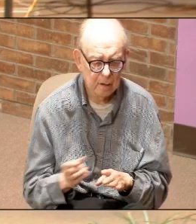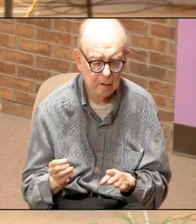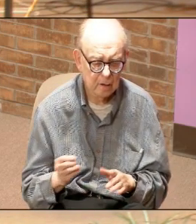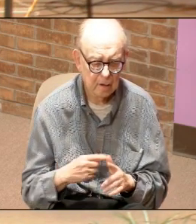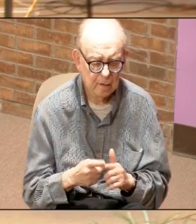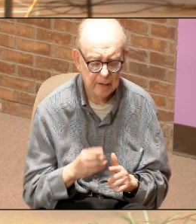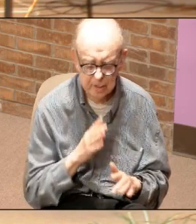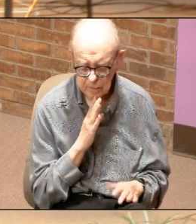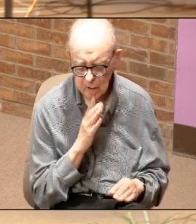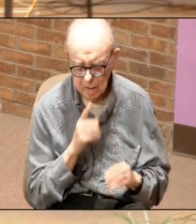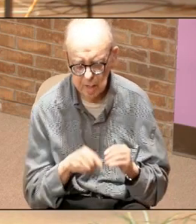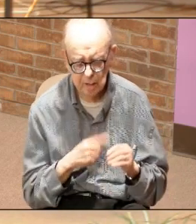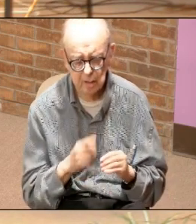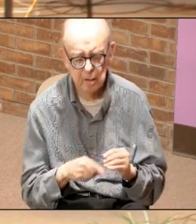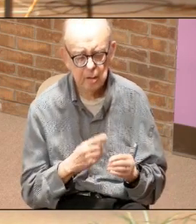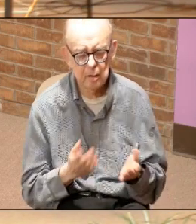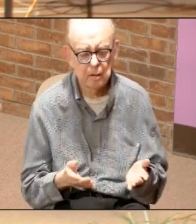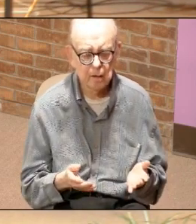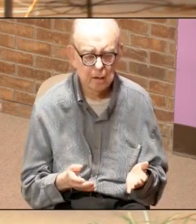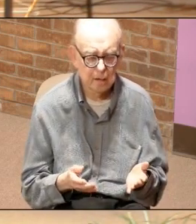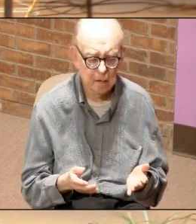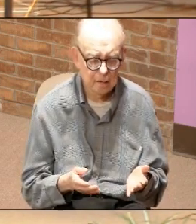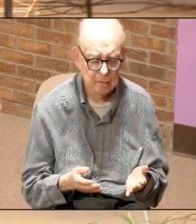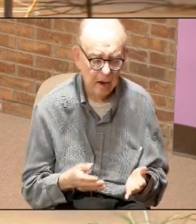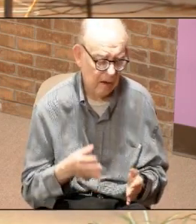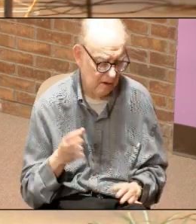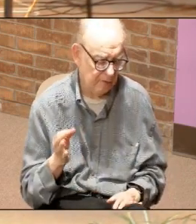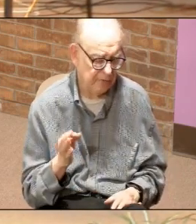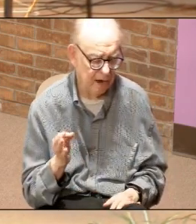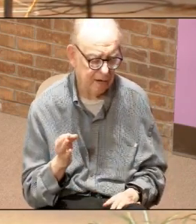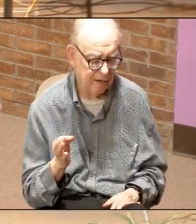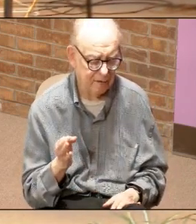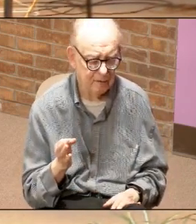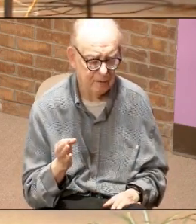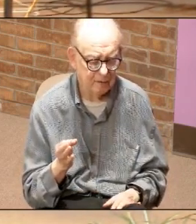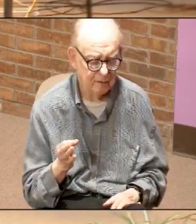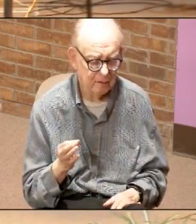And then they were talking about, just Friday,